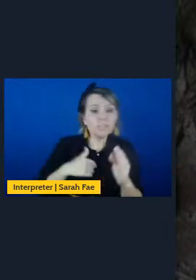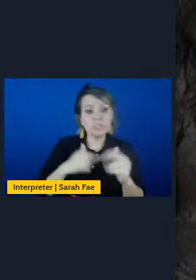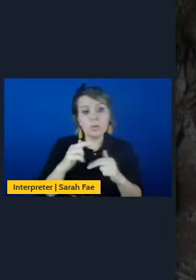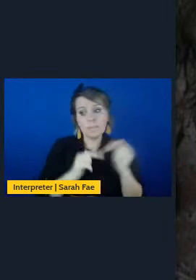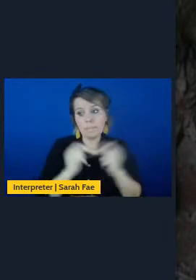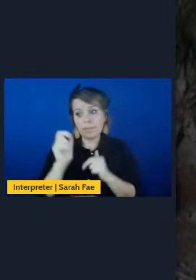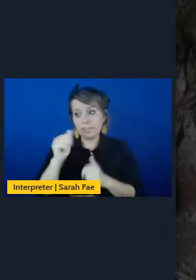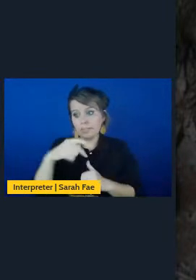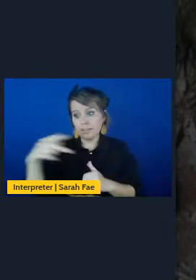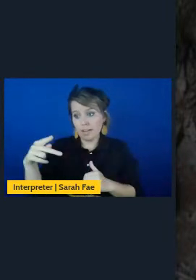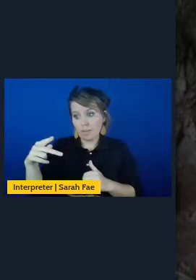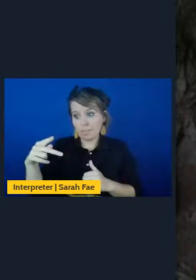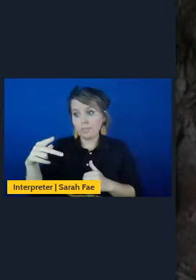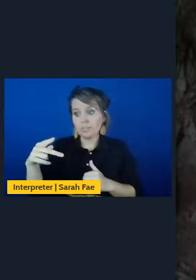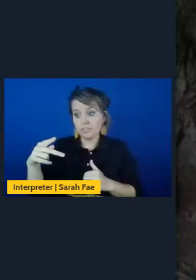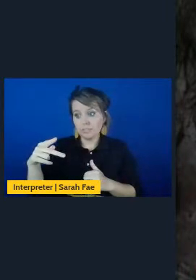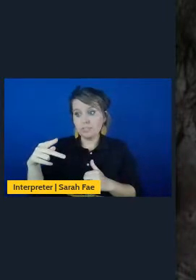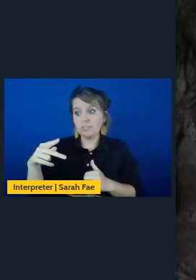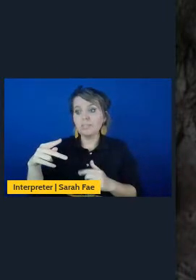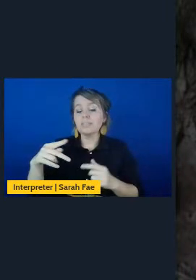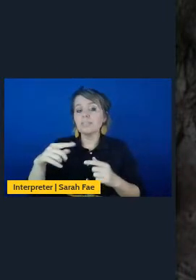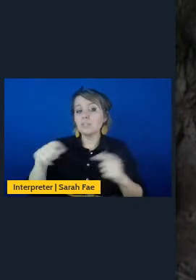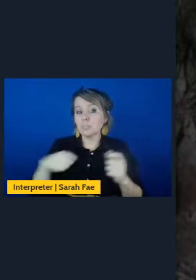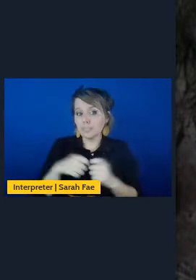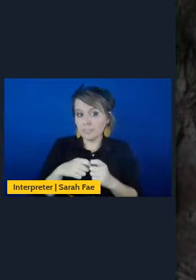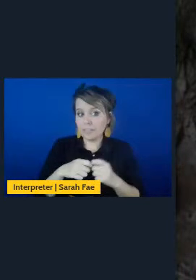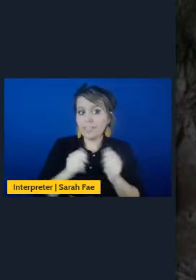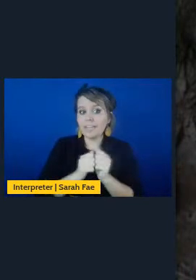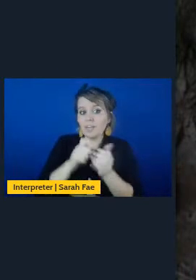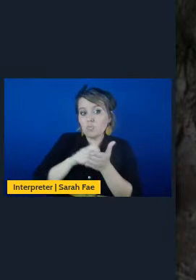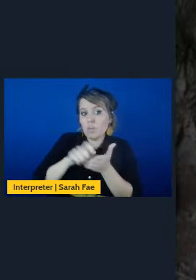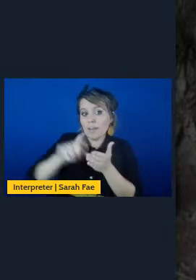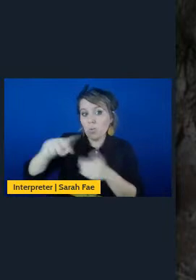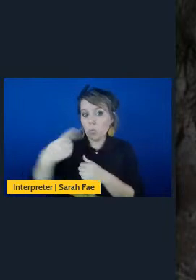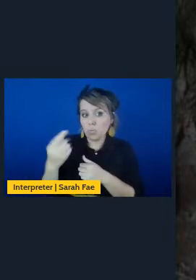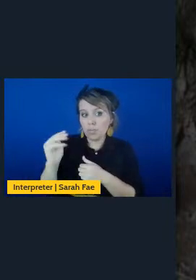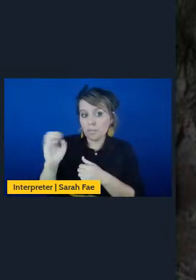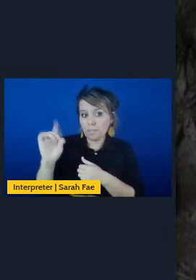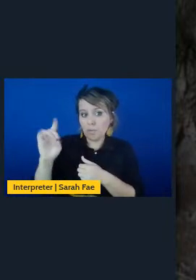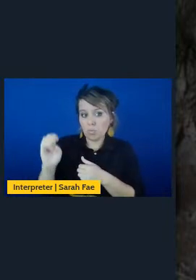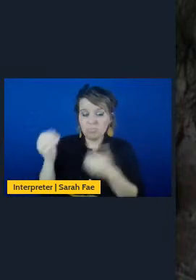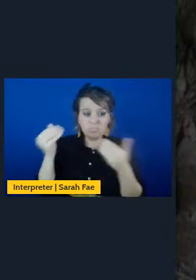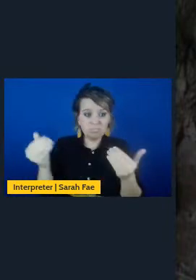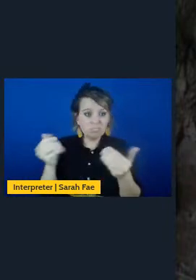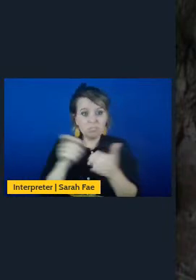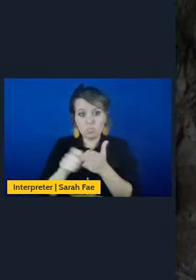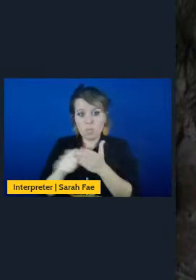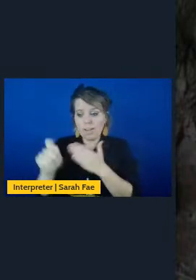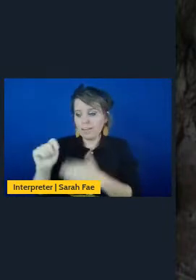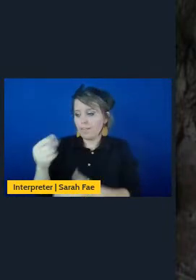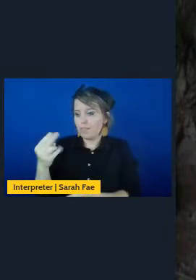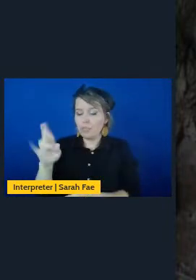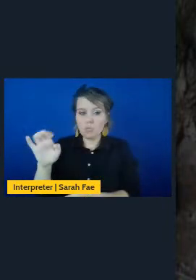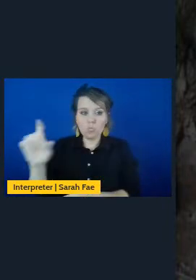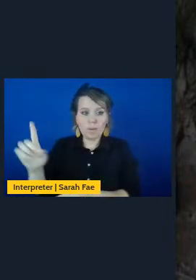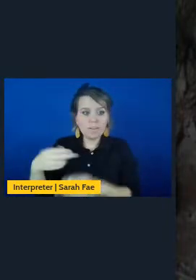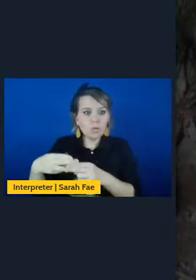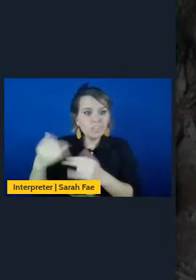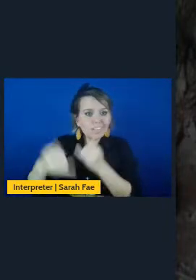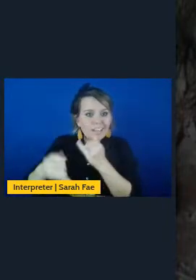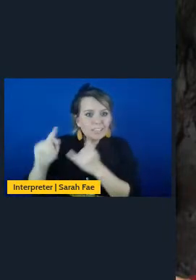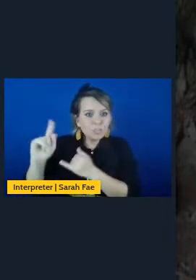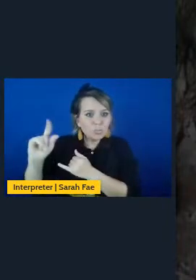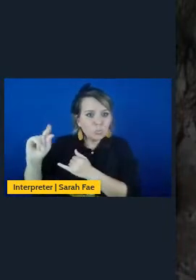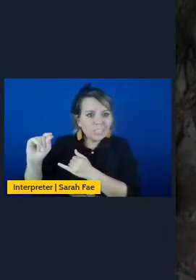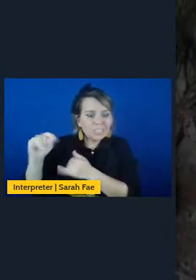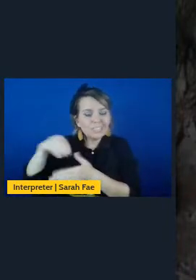app specifically in write-only mode to go ahead and write threads called Last Tweet in AWS.